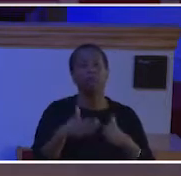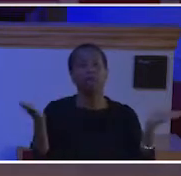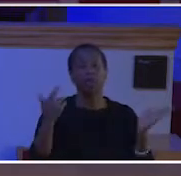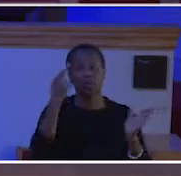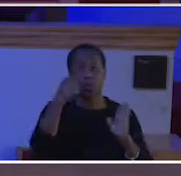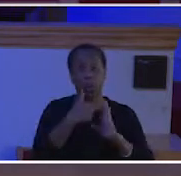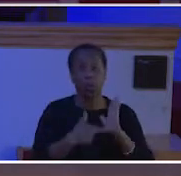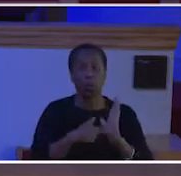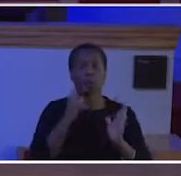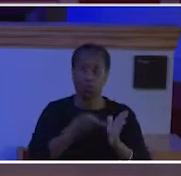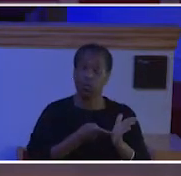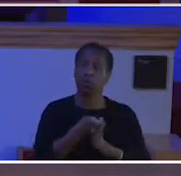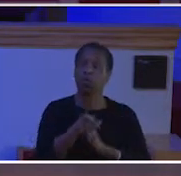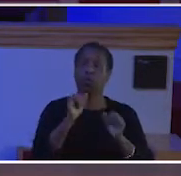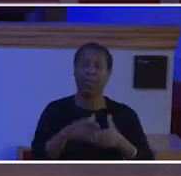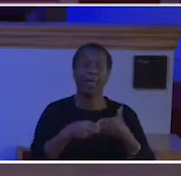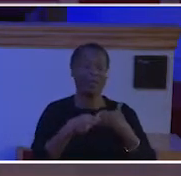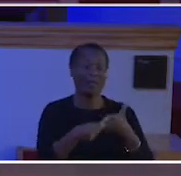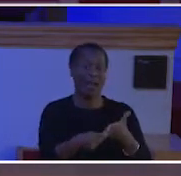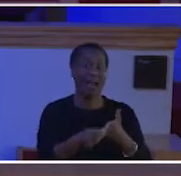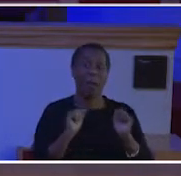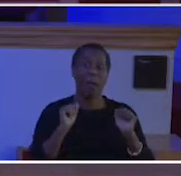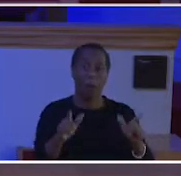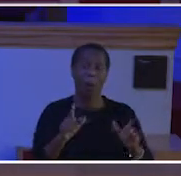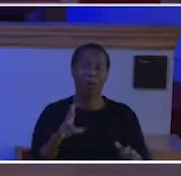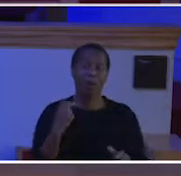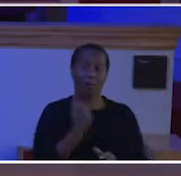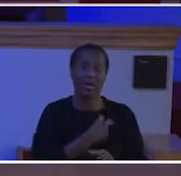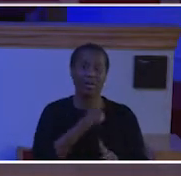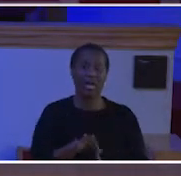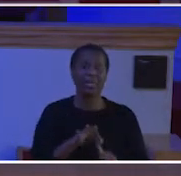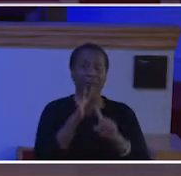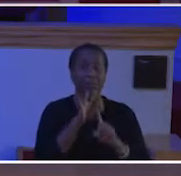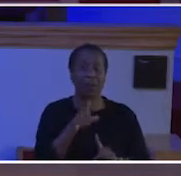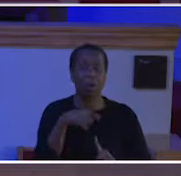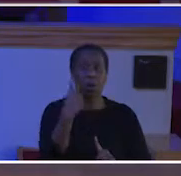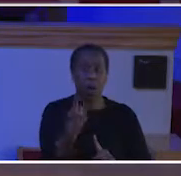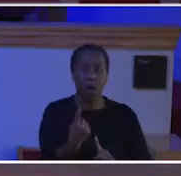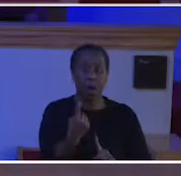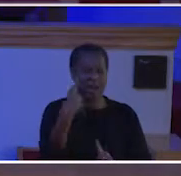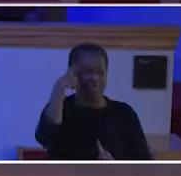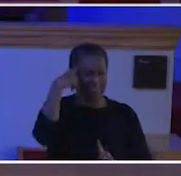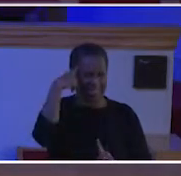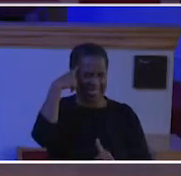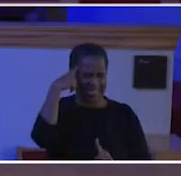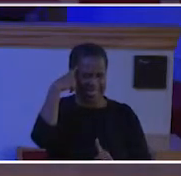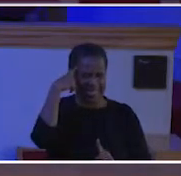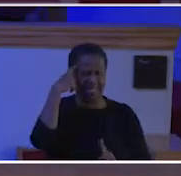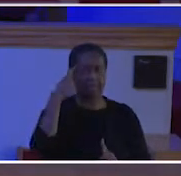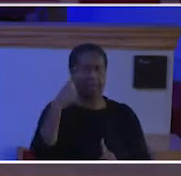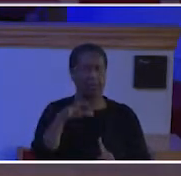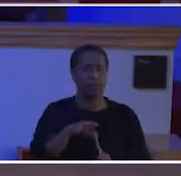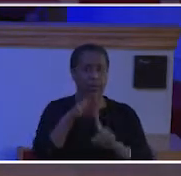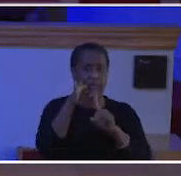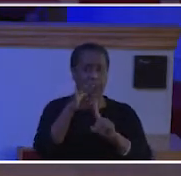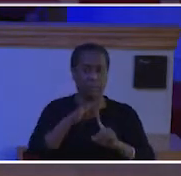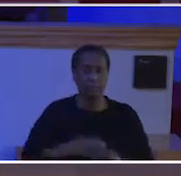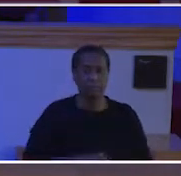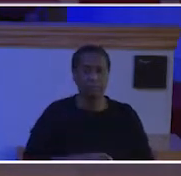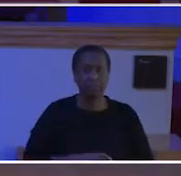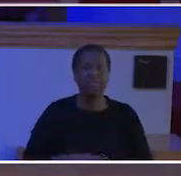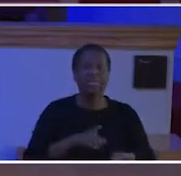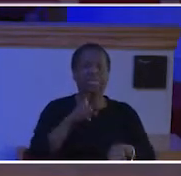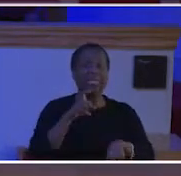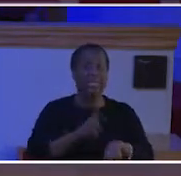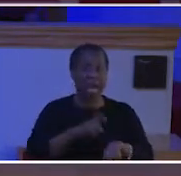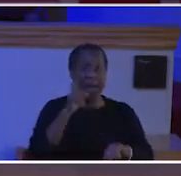truth that can guide all of us, except for one, I think, notable exception.